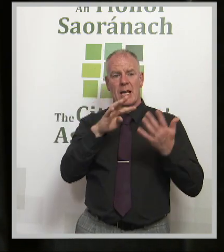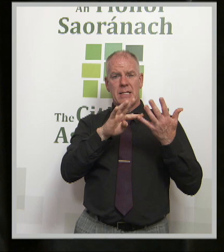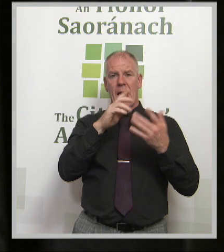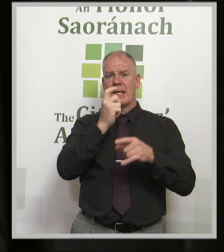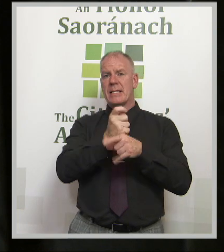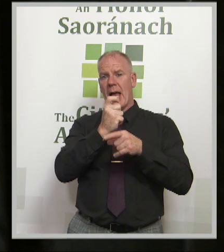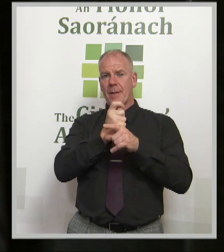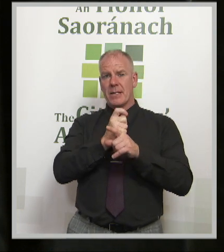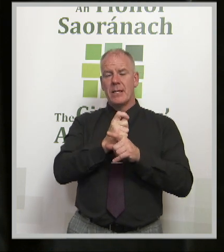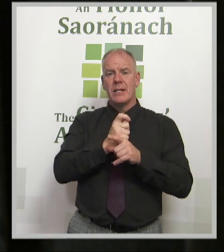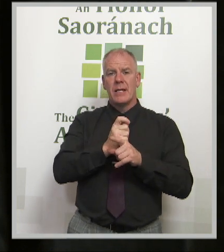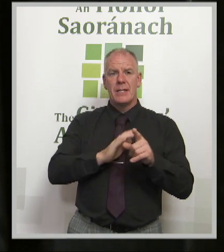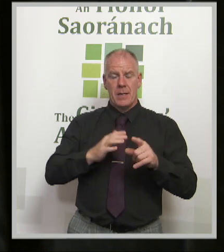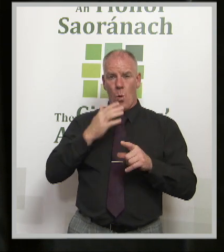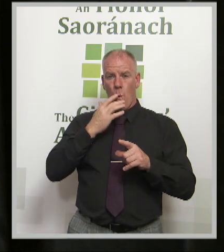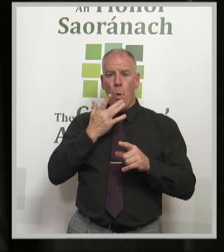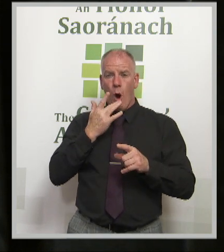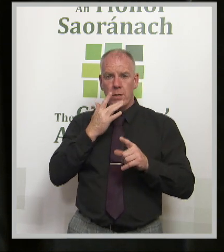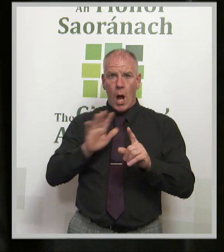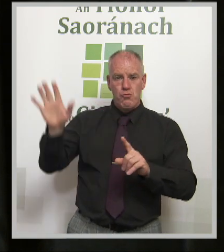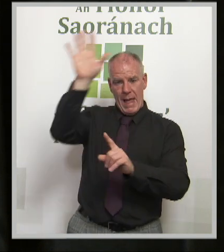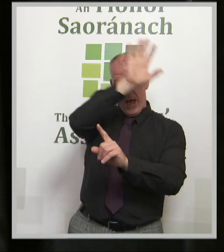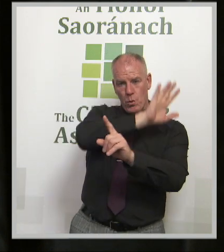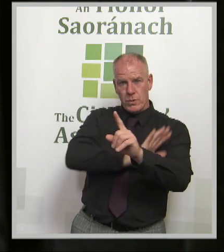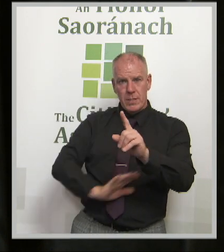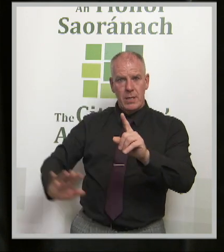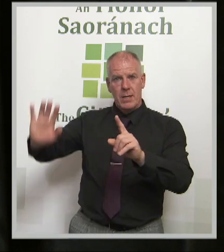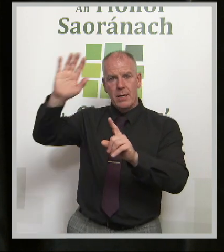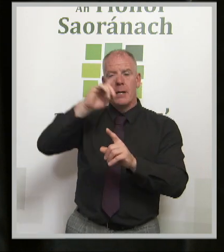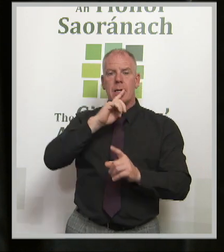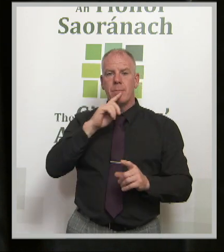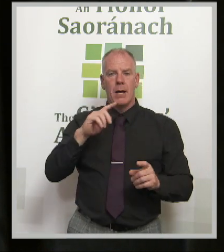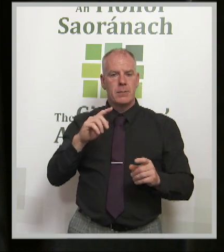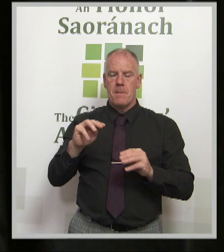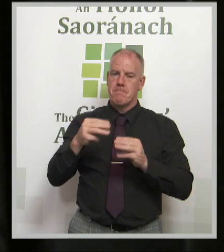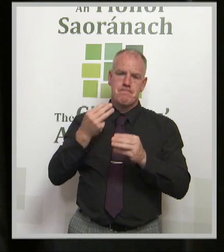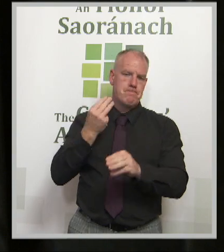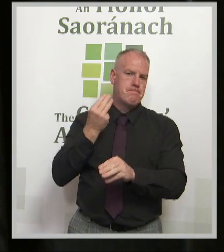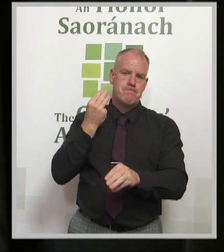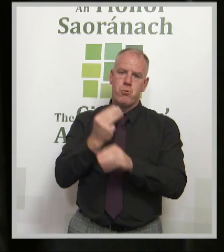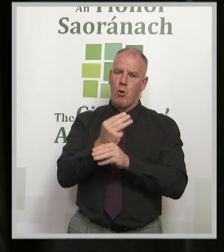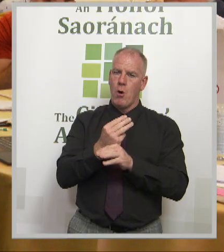area of land, and yet it has one of the poorest records on marine protected areas,